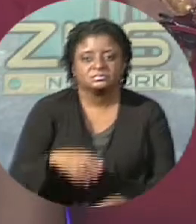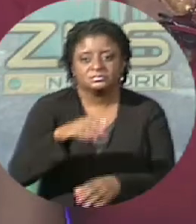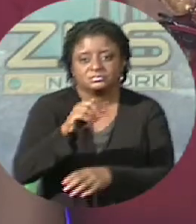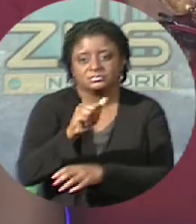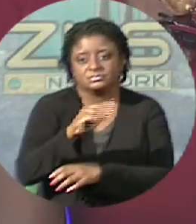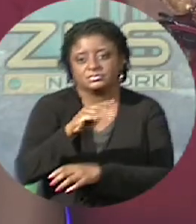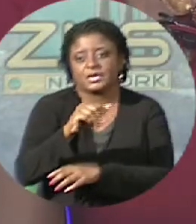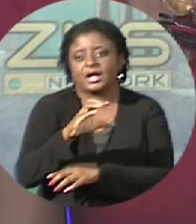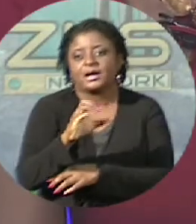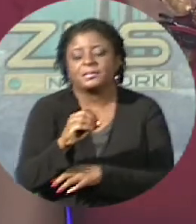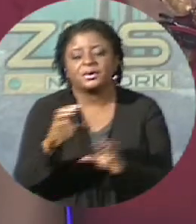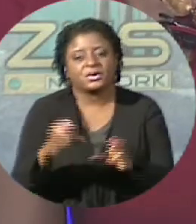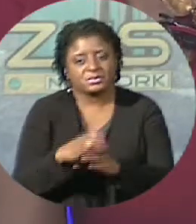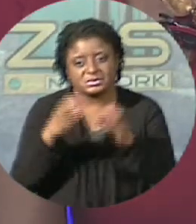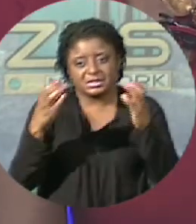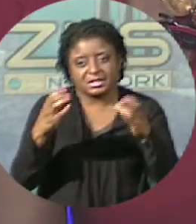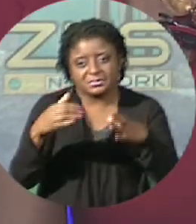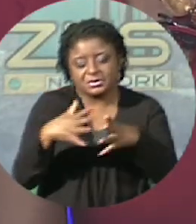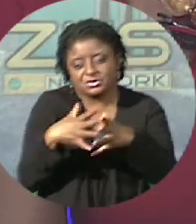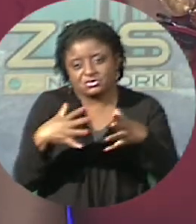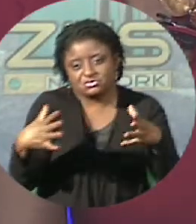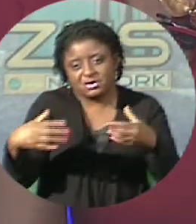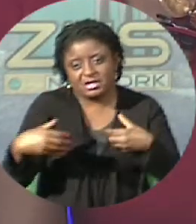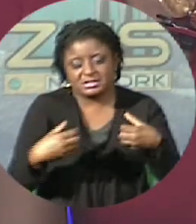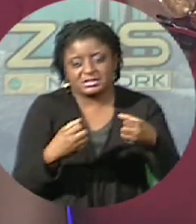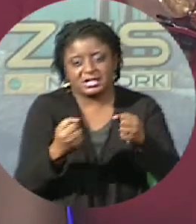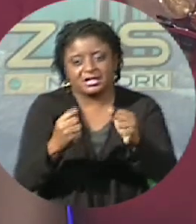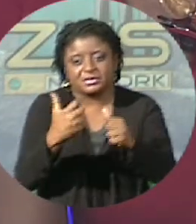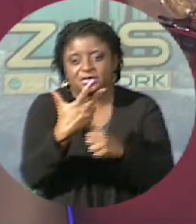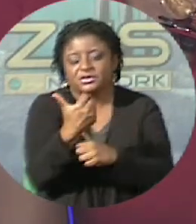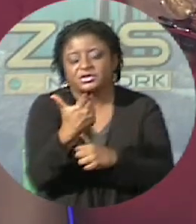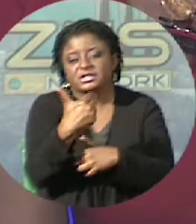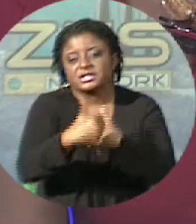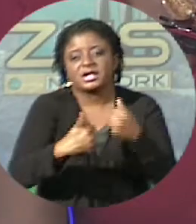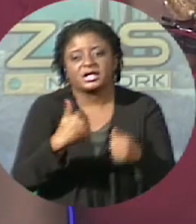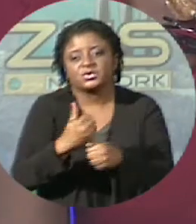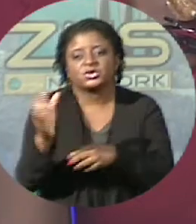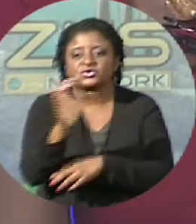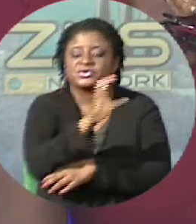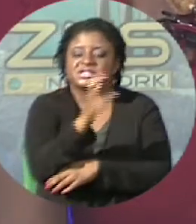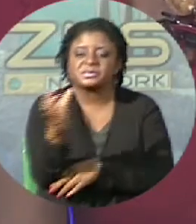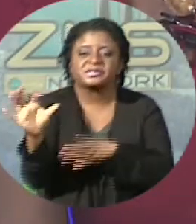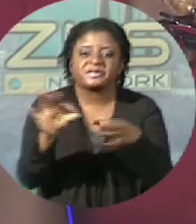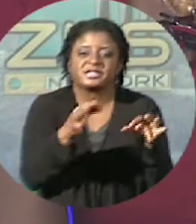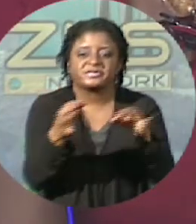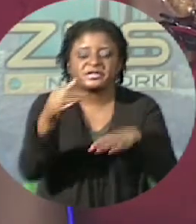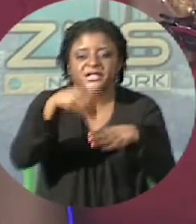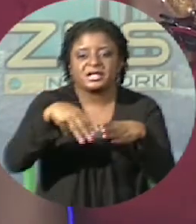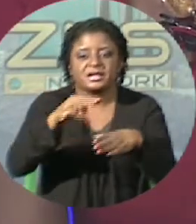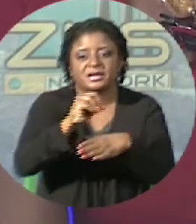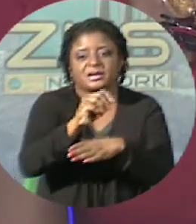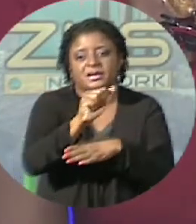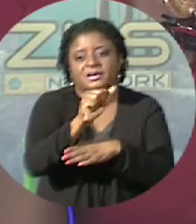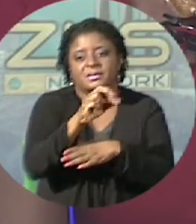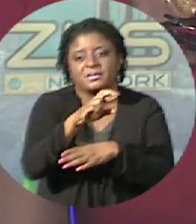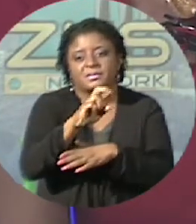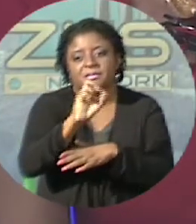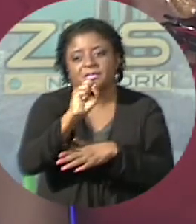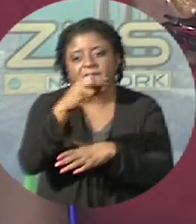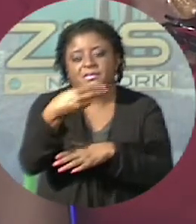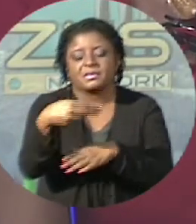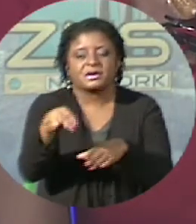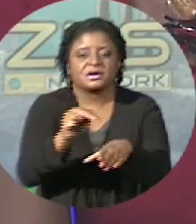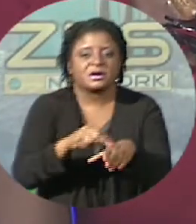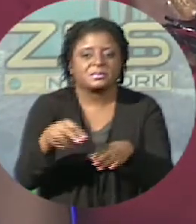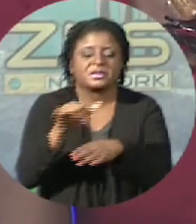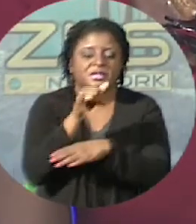Abaconians celebrating in grand style the 13th annual Christmas festival held in Marsh Harbor yesterday. It's a festival that kicks off the Yuletide